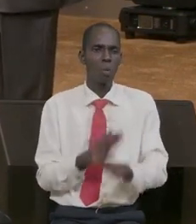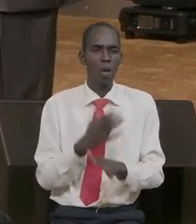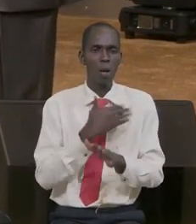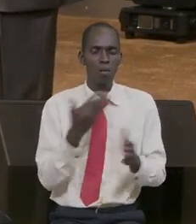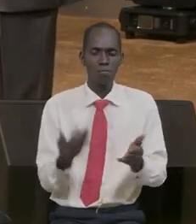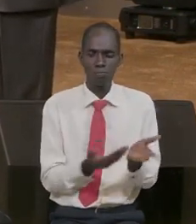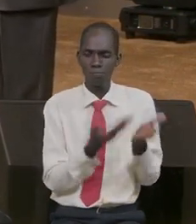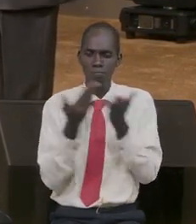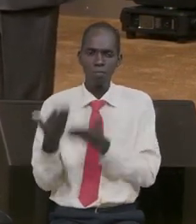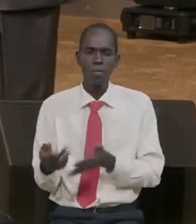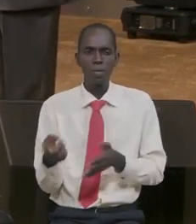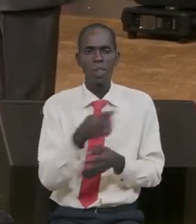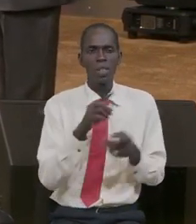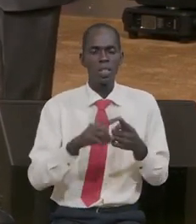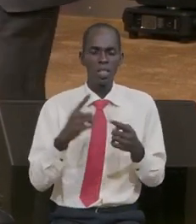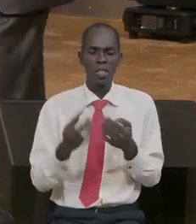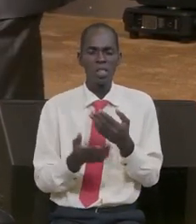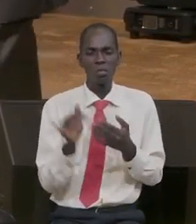them in the common prison.